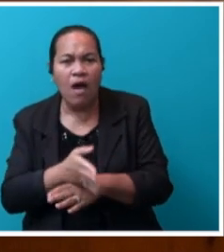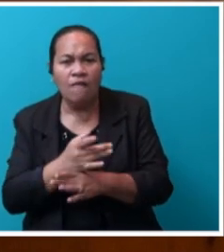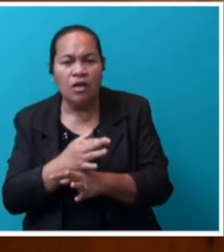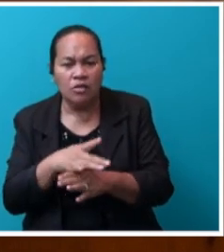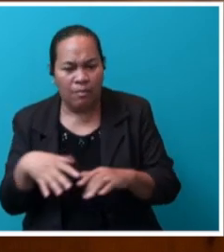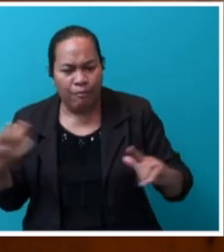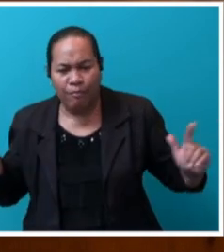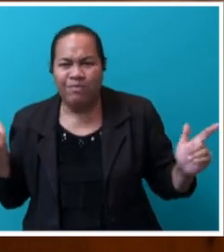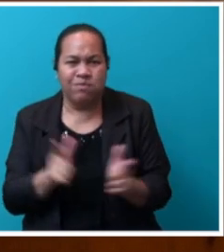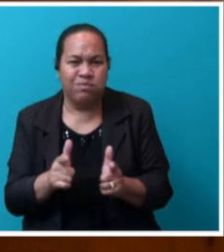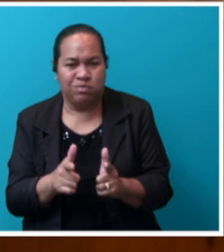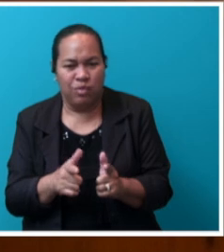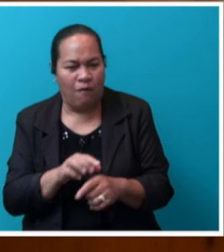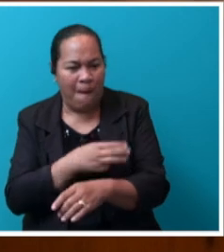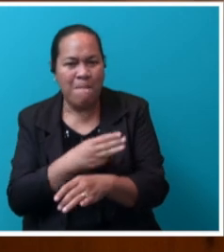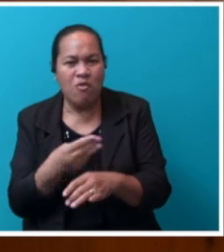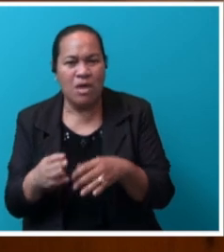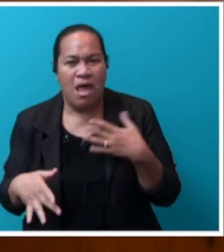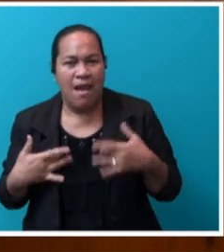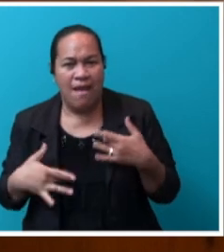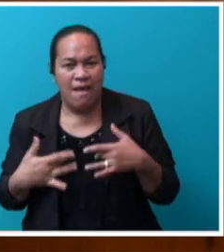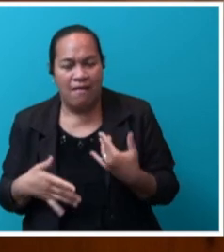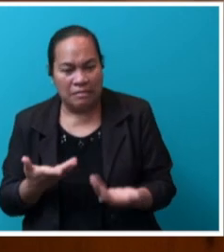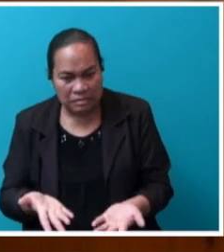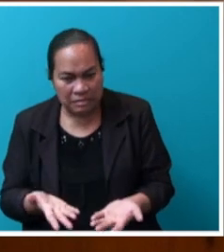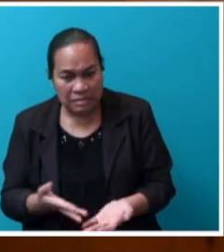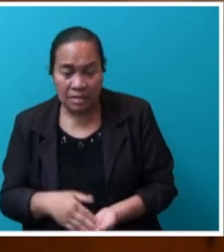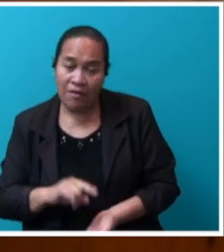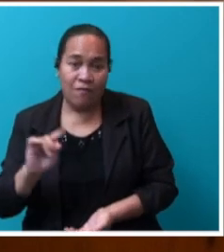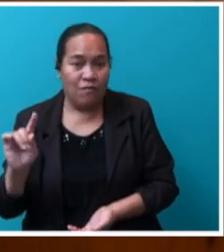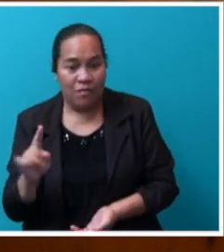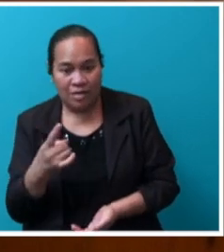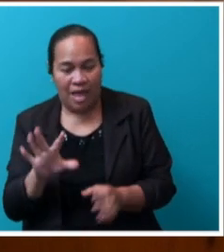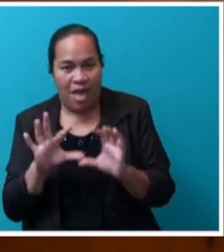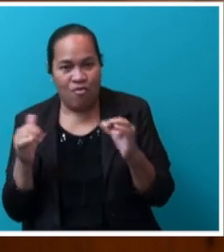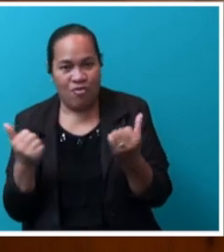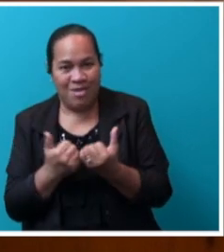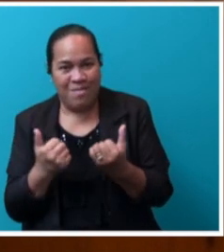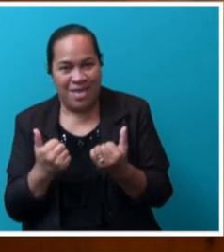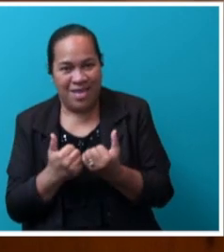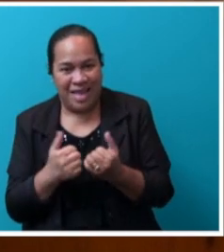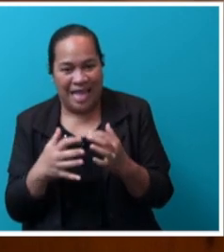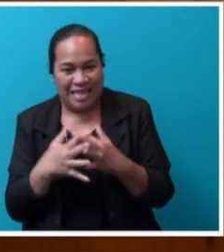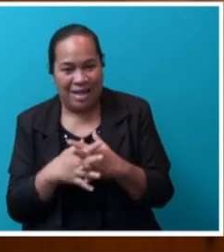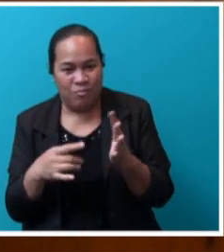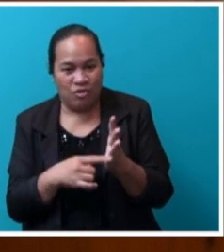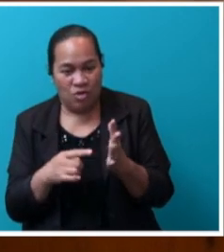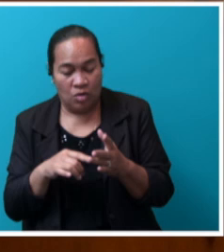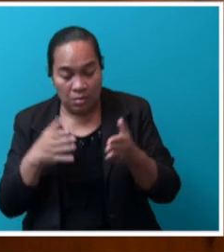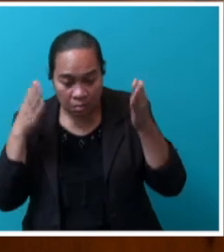of marine resources. It is the first WTO agreement with a primary focus